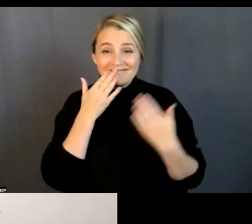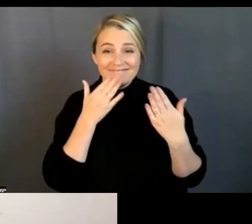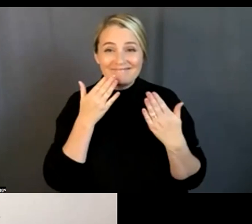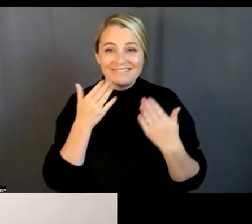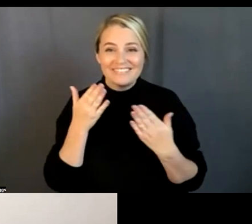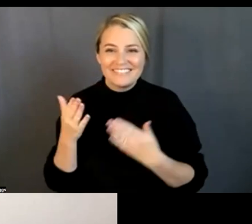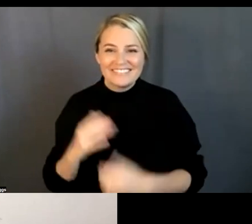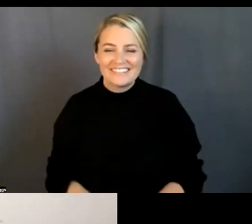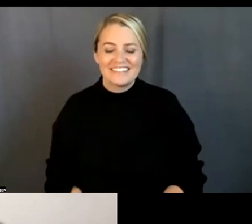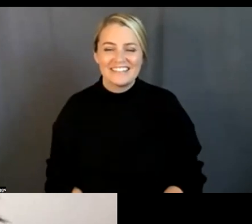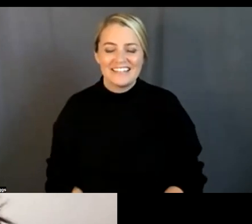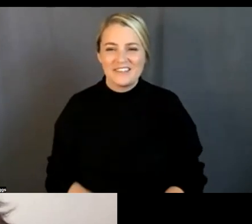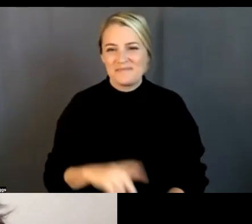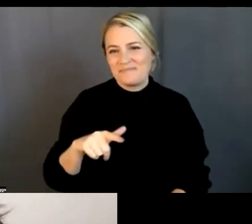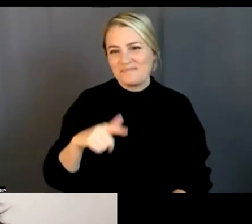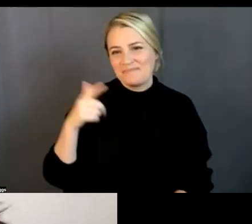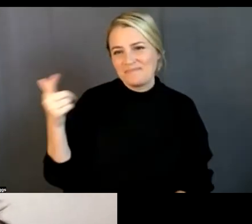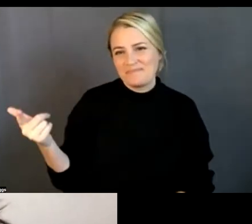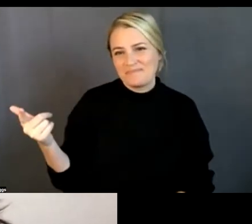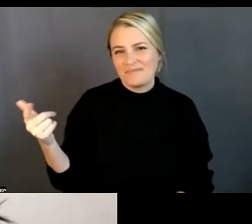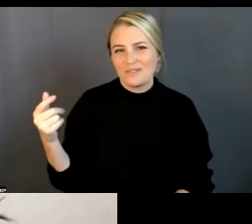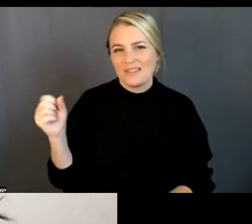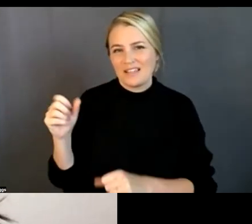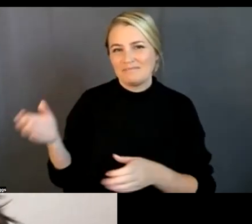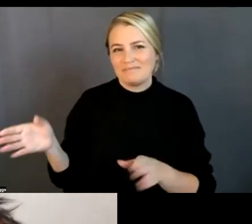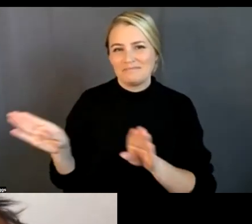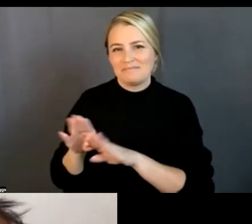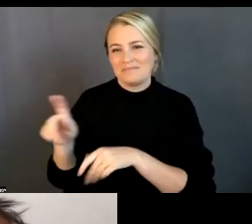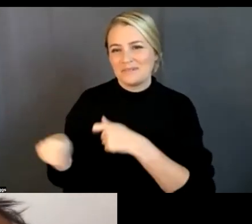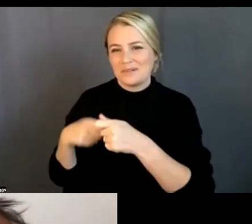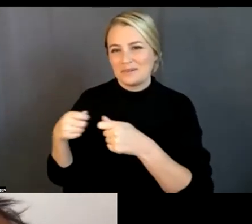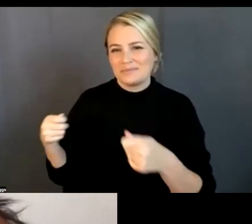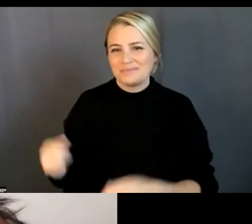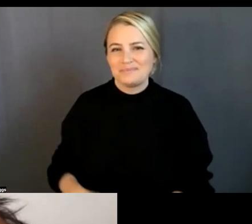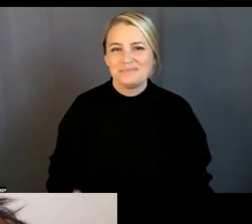everyone. I'll pass to Nishante to close us out.